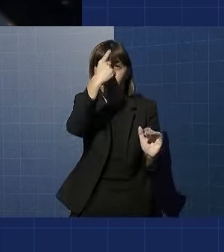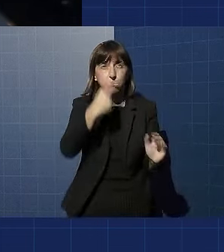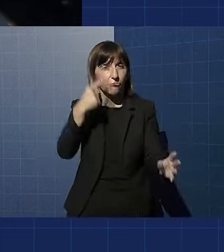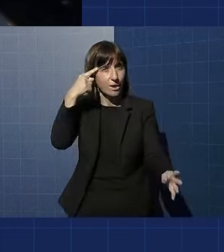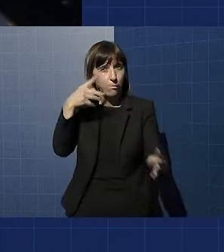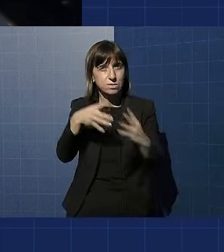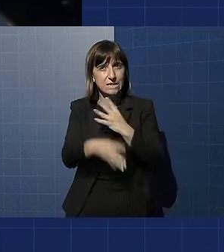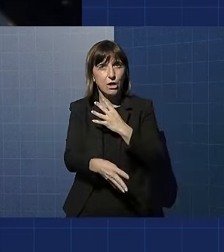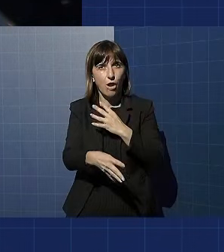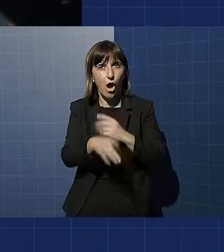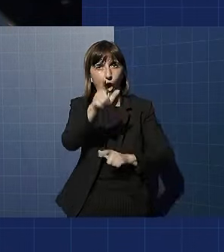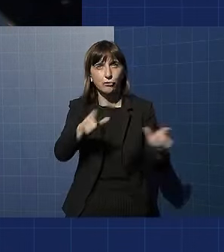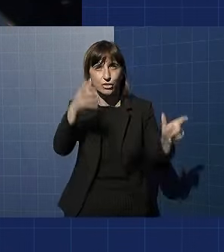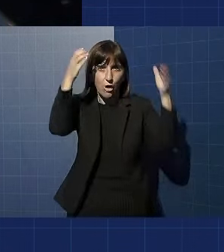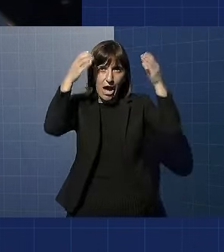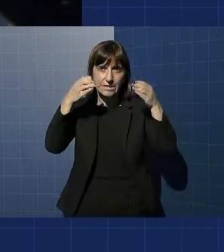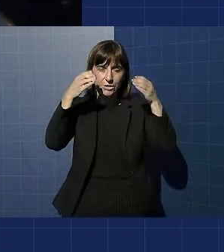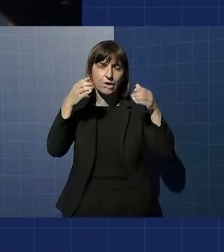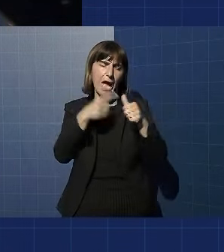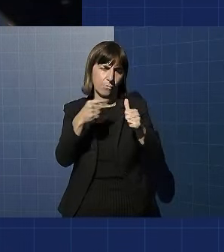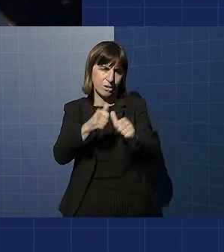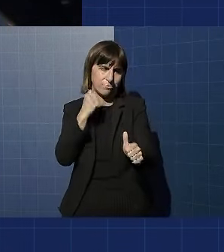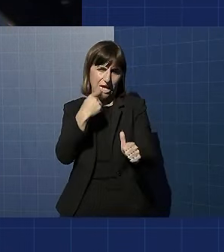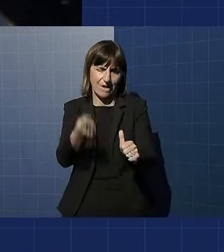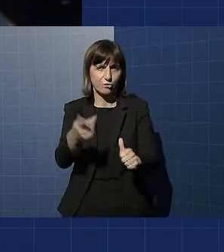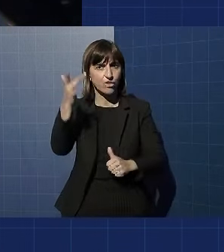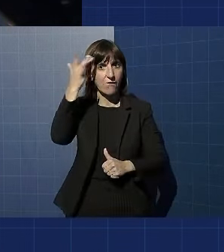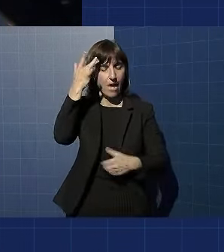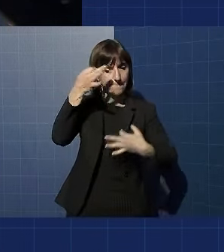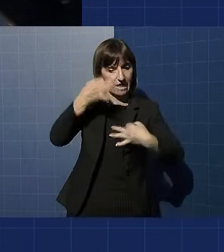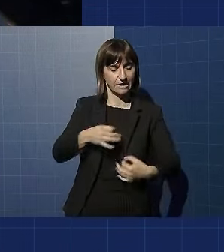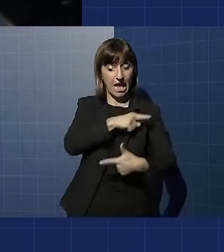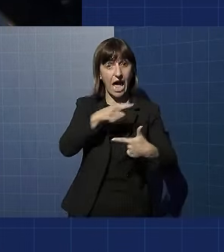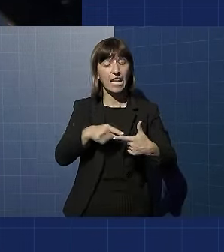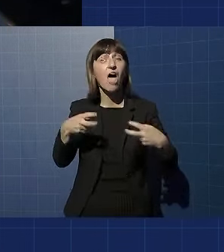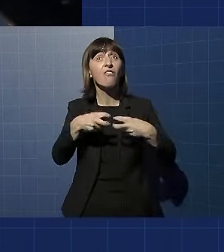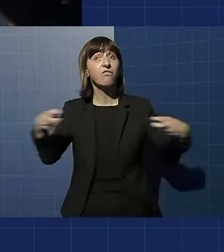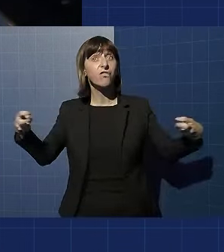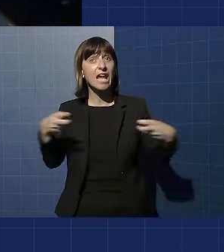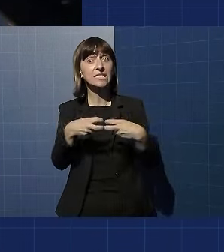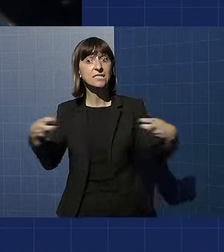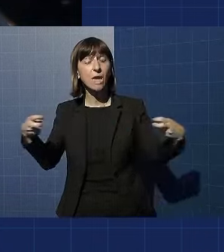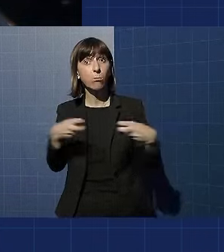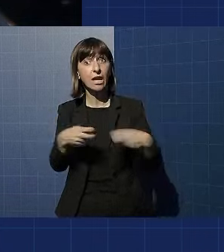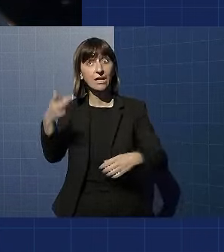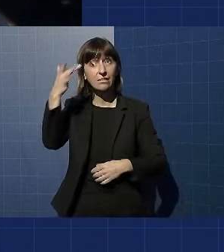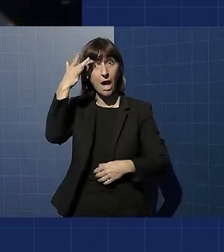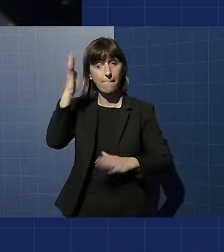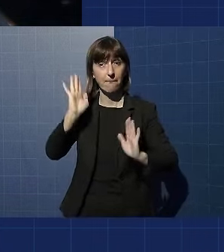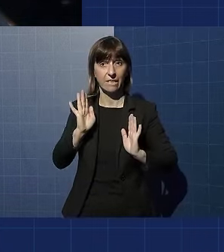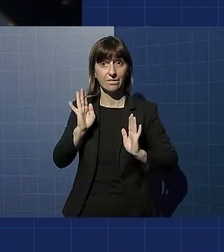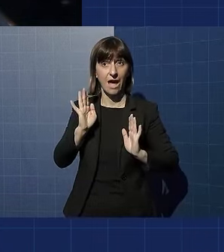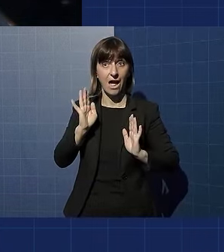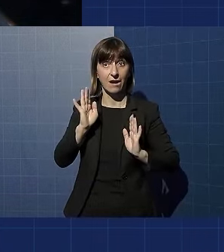they need to be mentally flexible, because that's also important. Things can always change. I give you an example. We had the